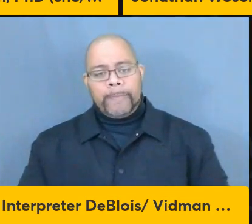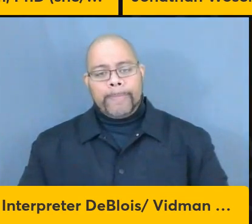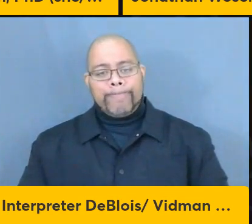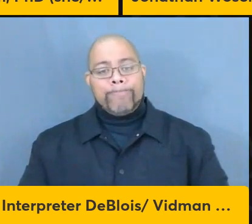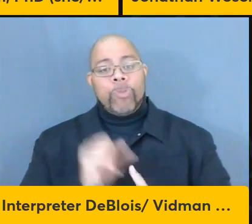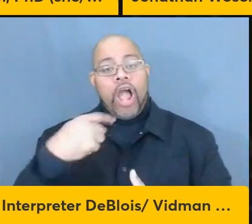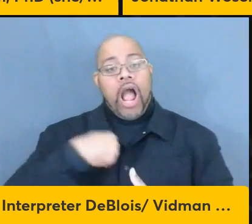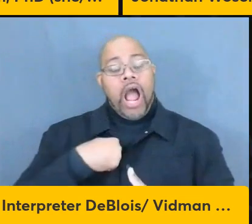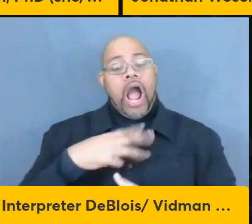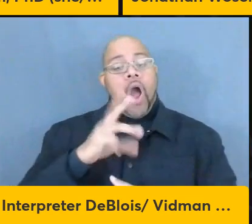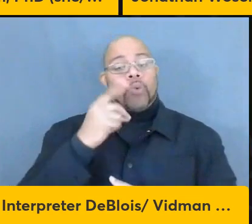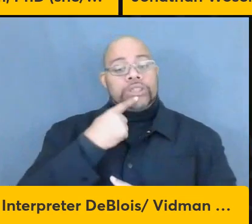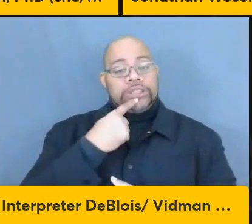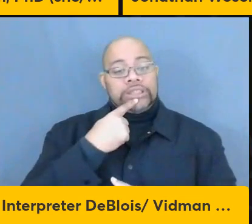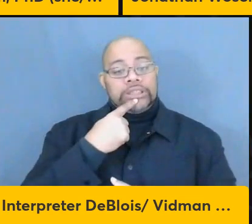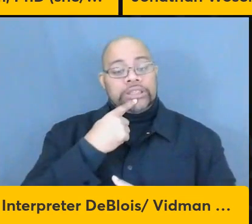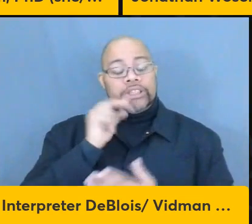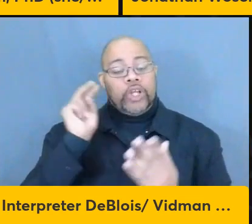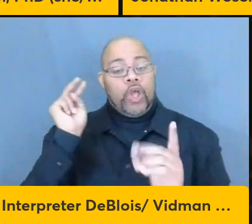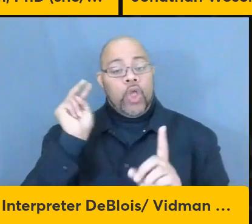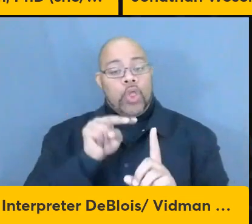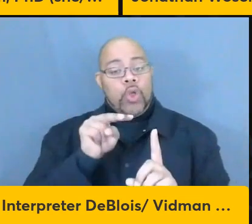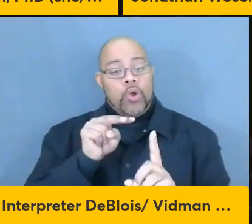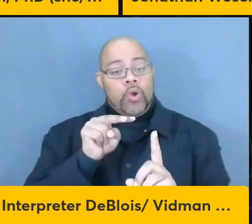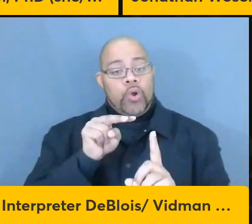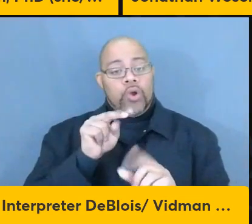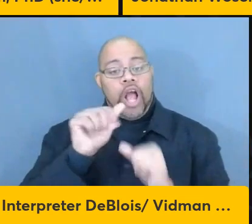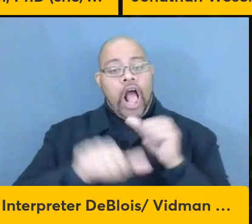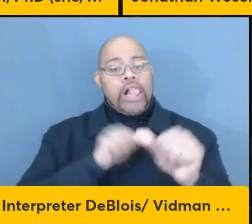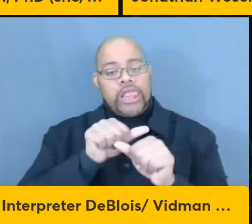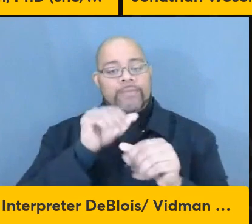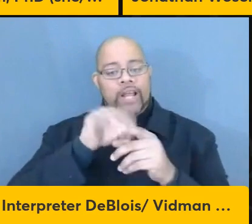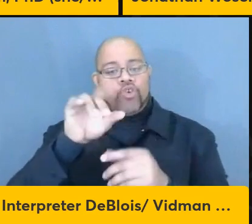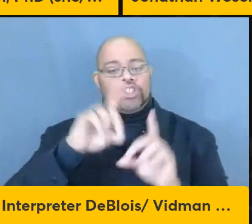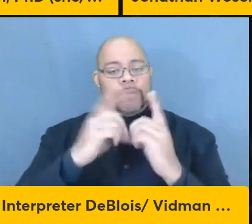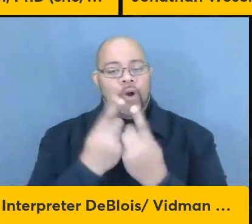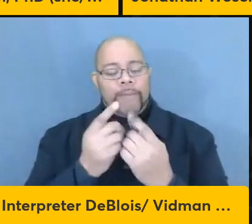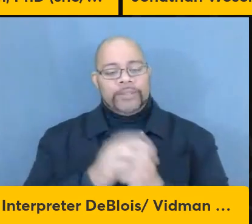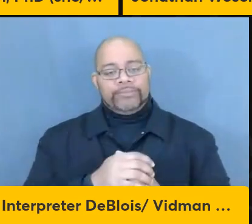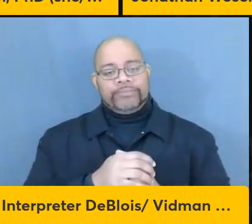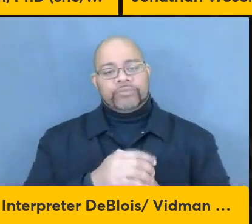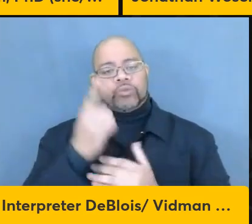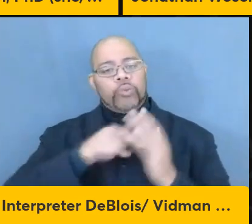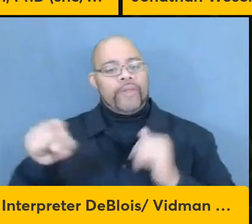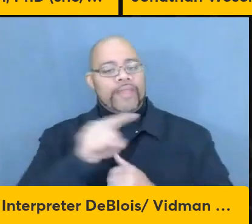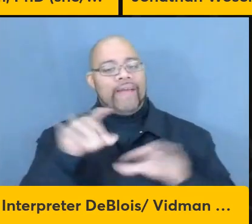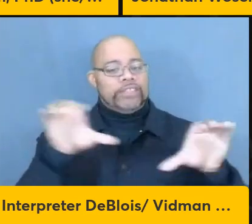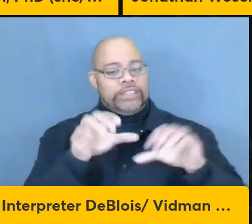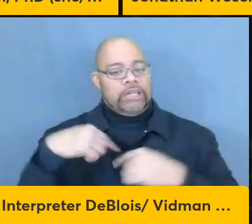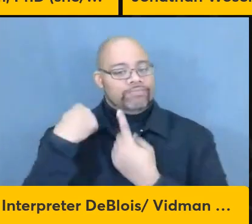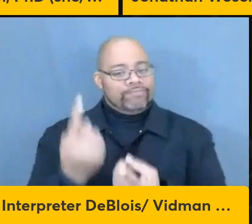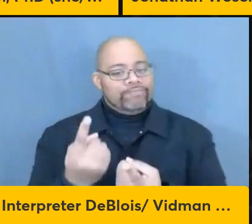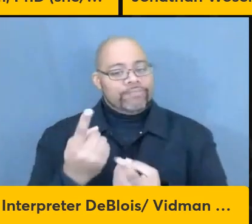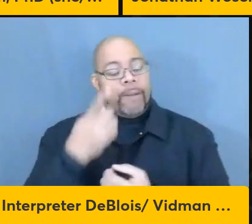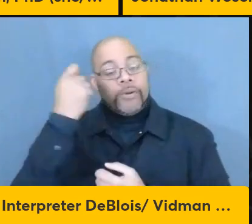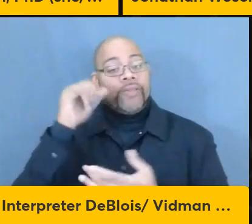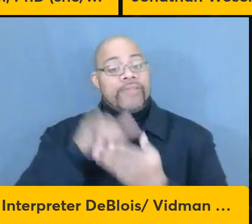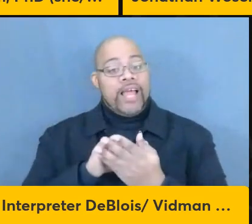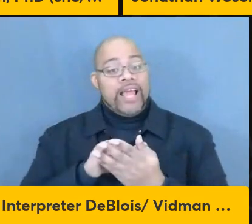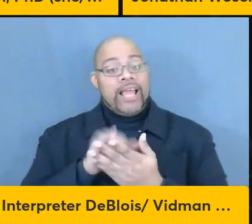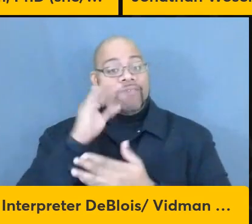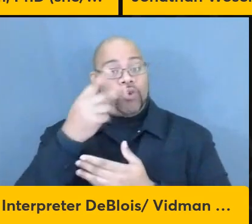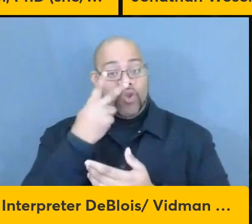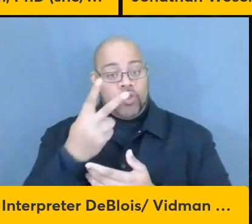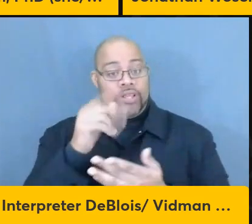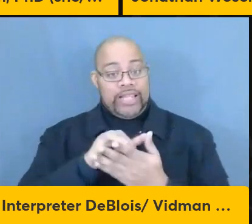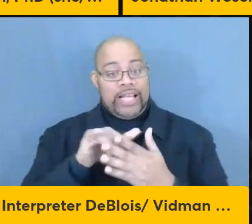So I would say, look at the alumni of your department and what they have done. Because that is, if you're looking